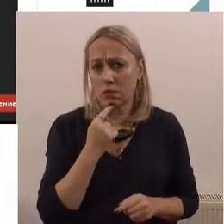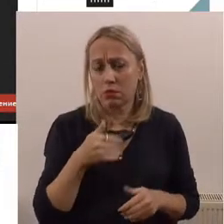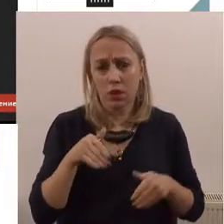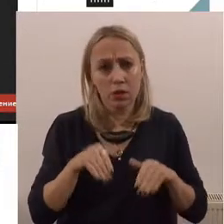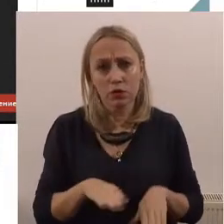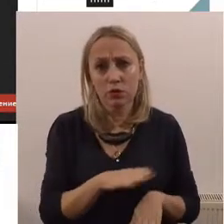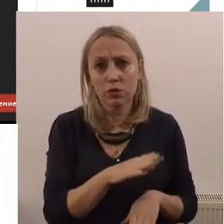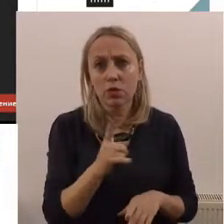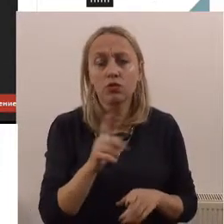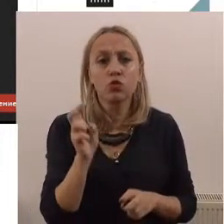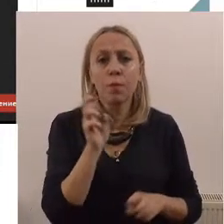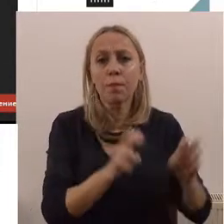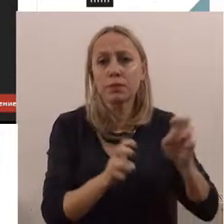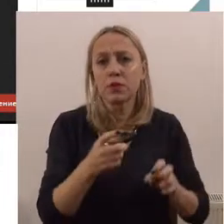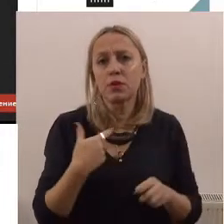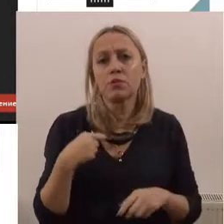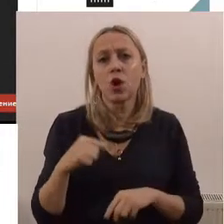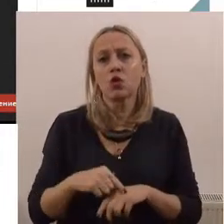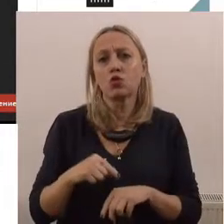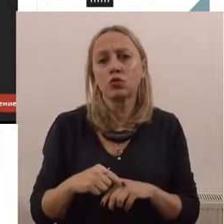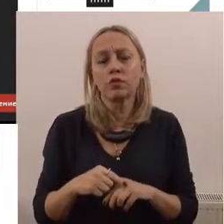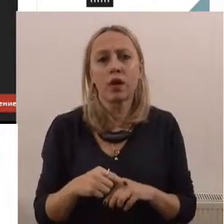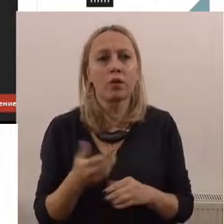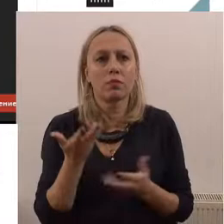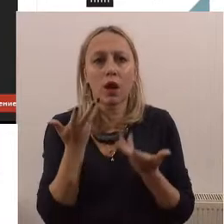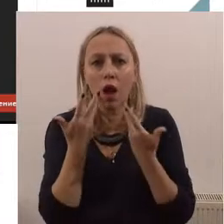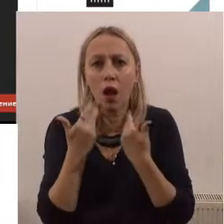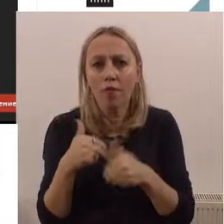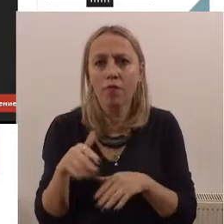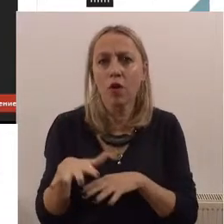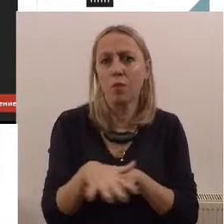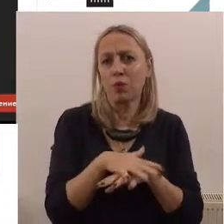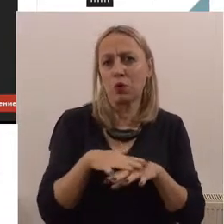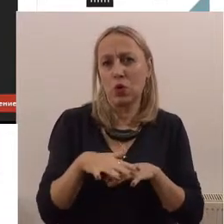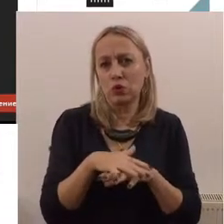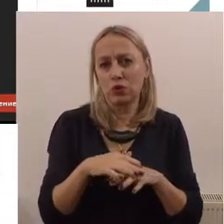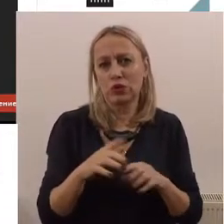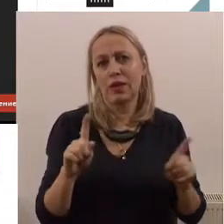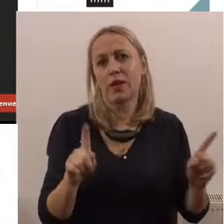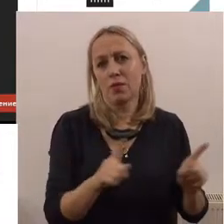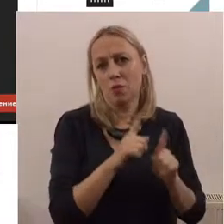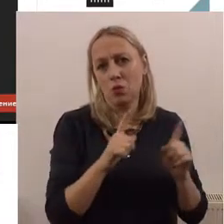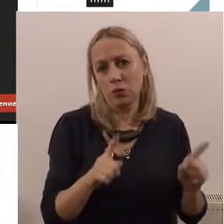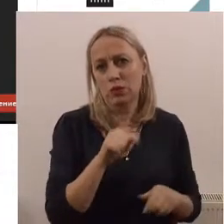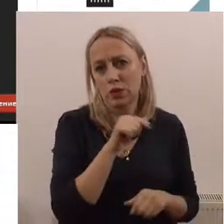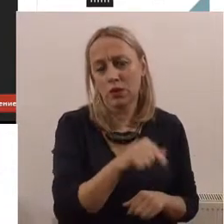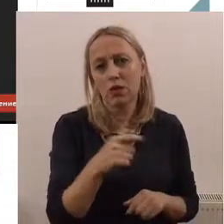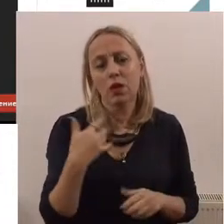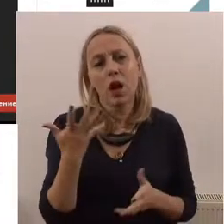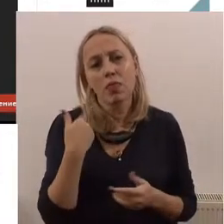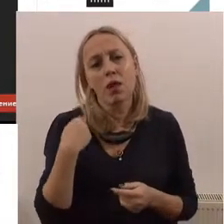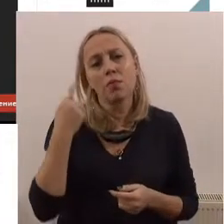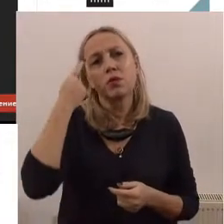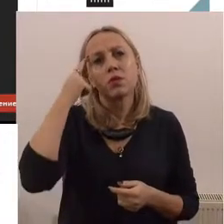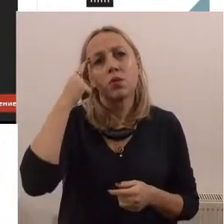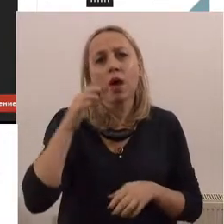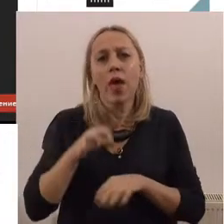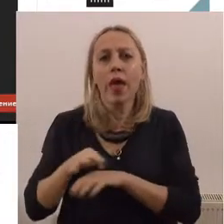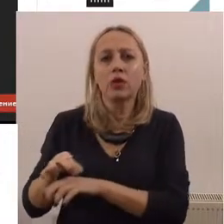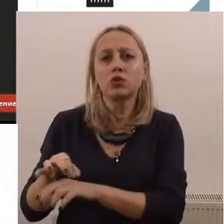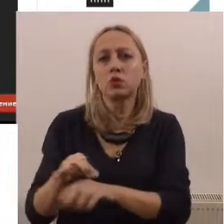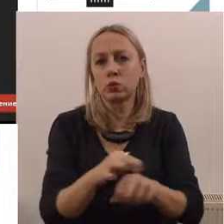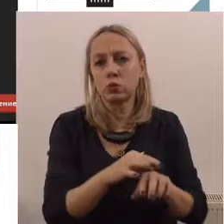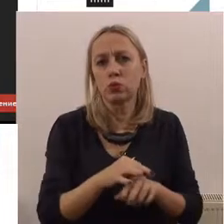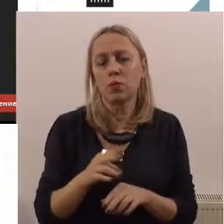but it is often the cornerstone problem for the guests to feel